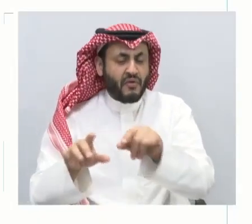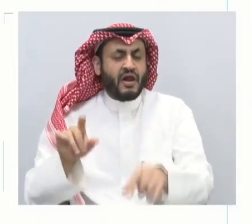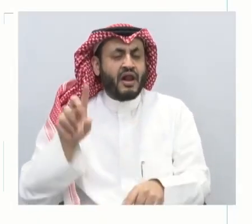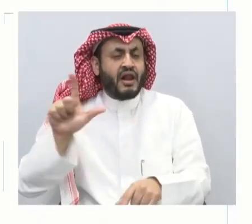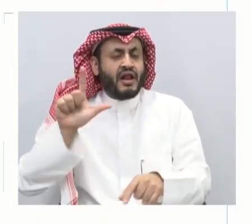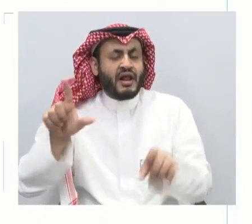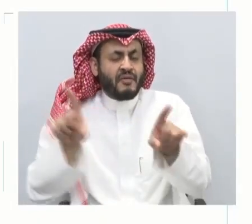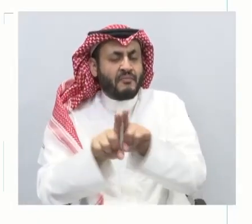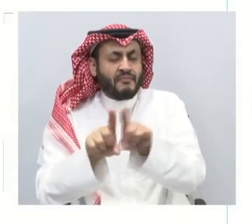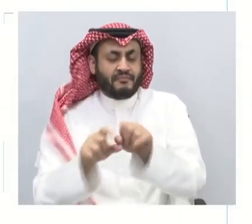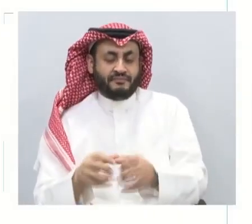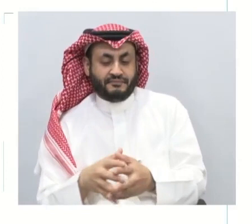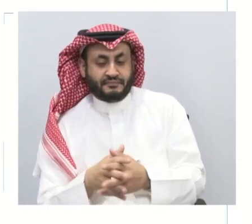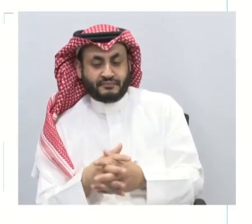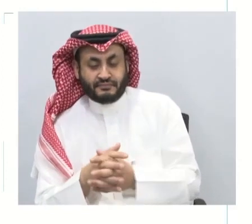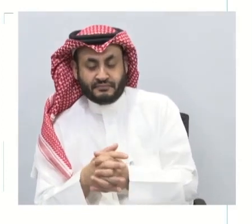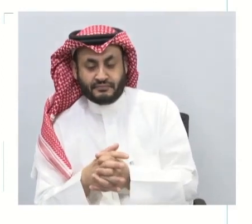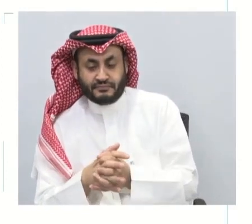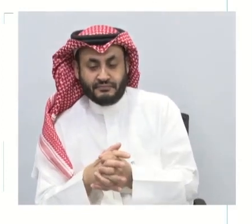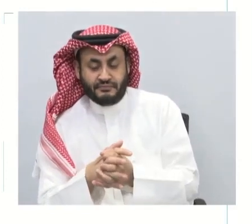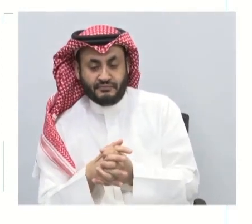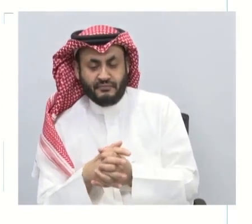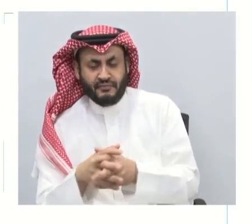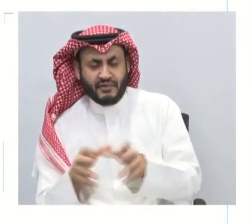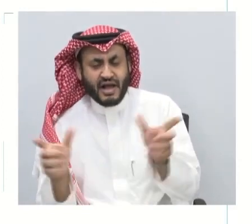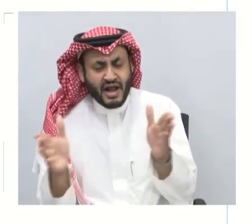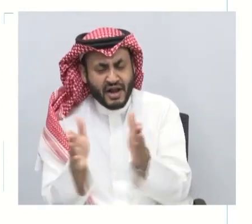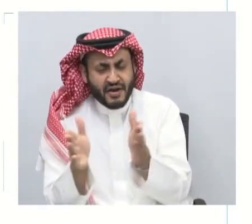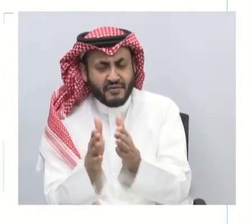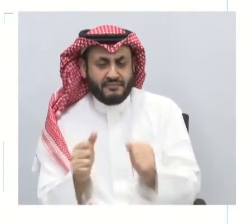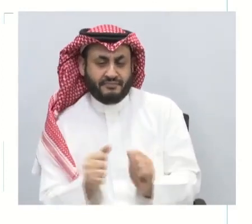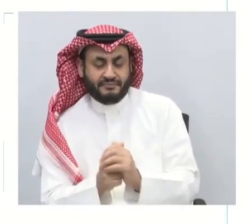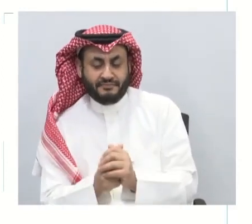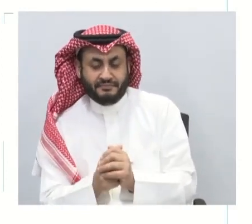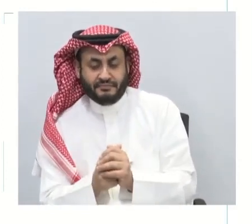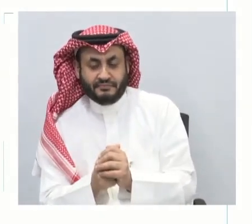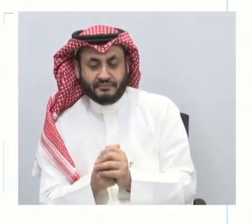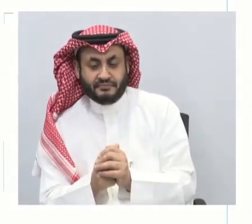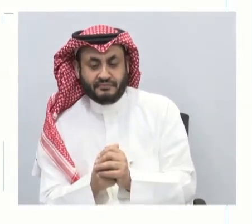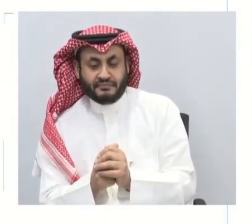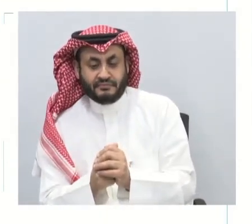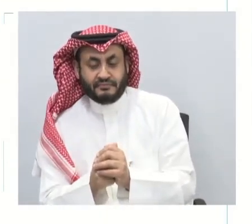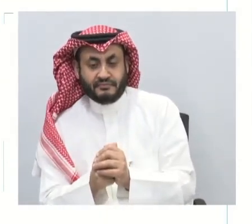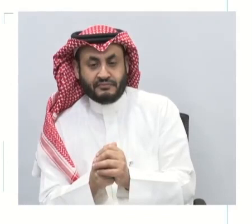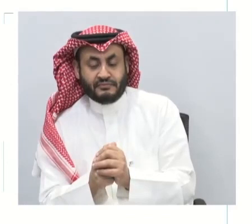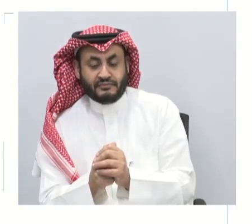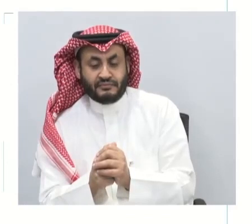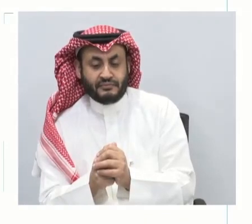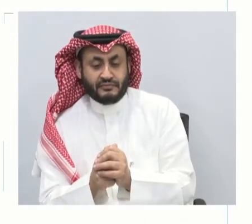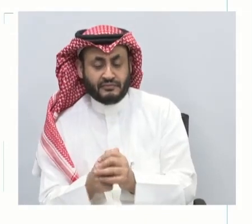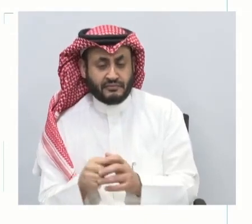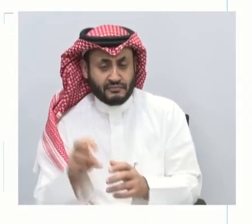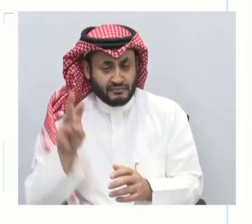say she'll. Okay, which is a short form of she will. Will also, that indicates we